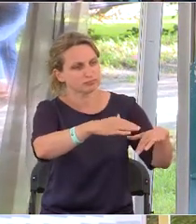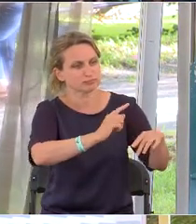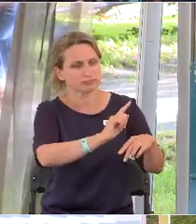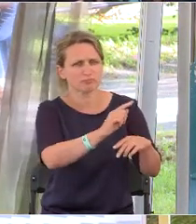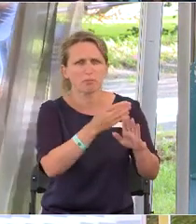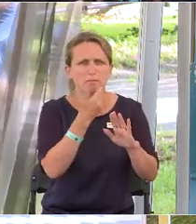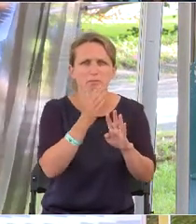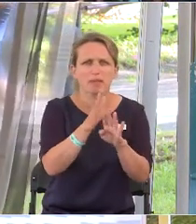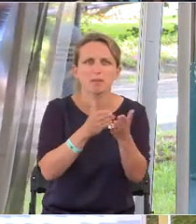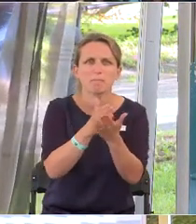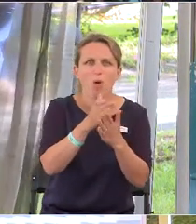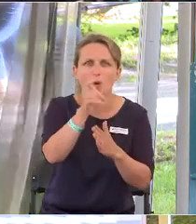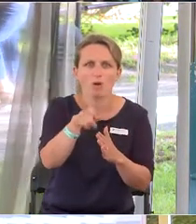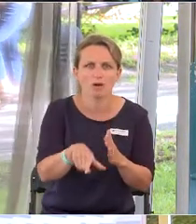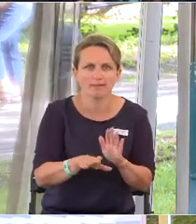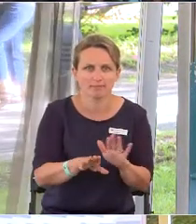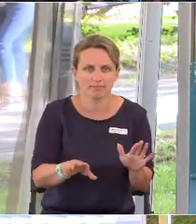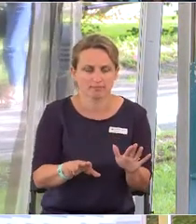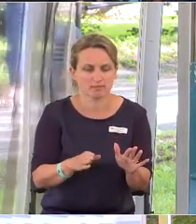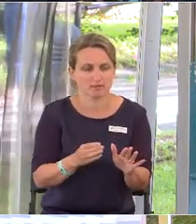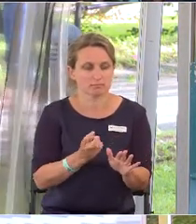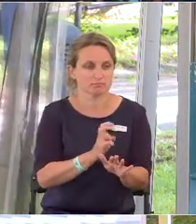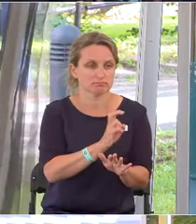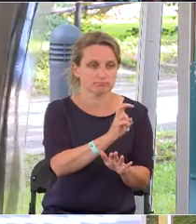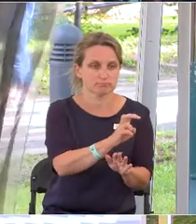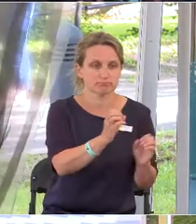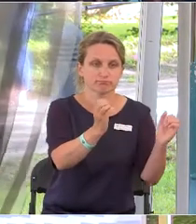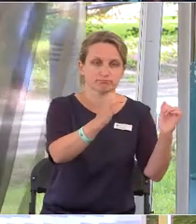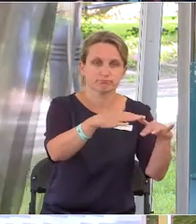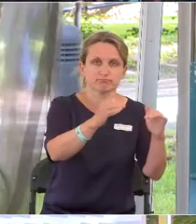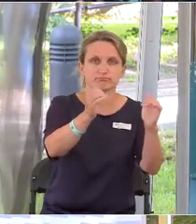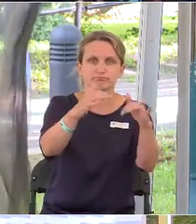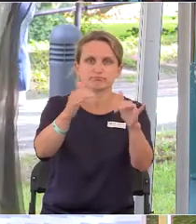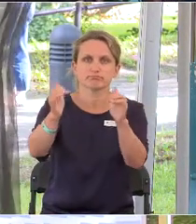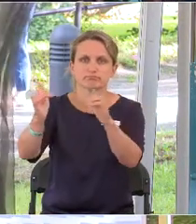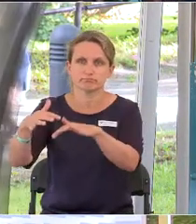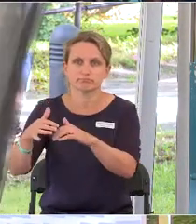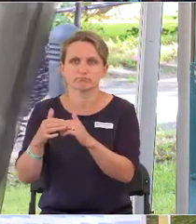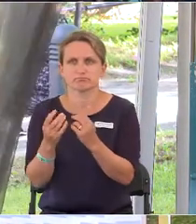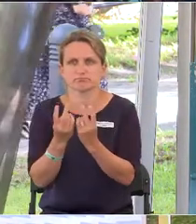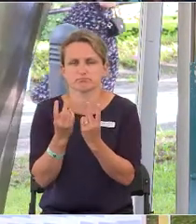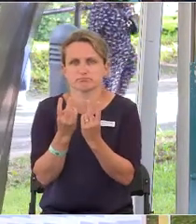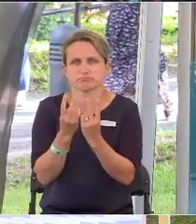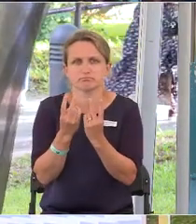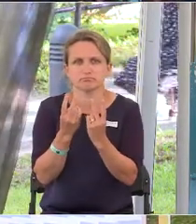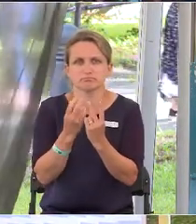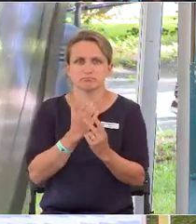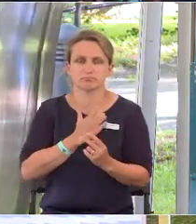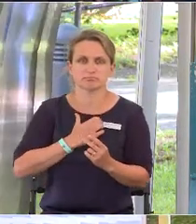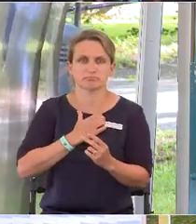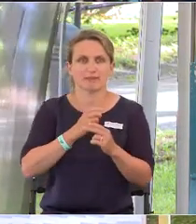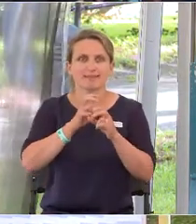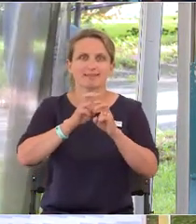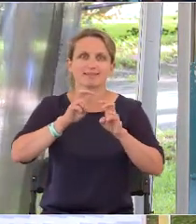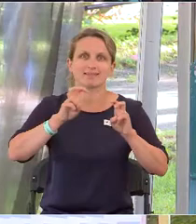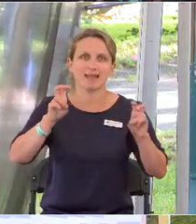political party, not as a person with any political aim, but just as a very important topic